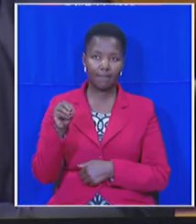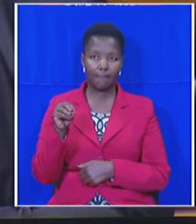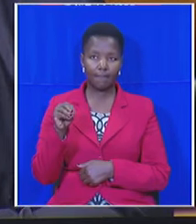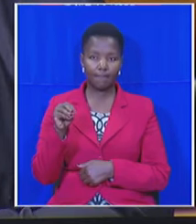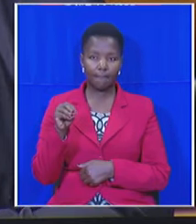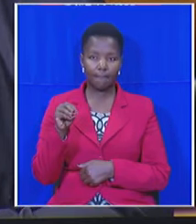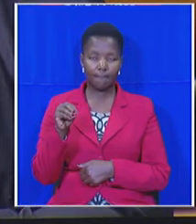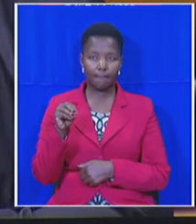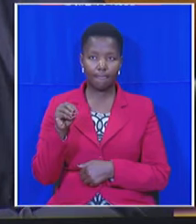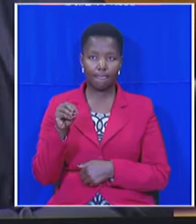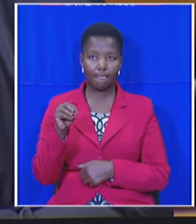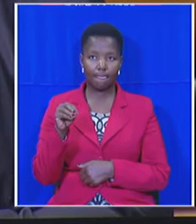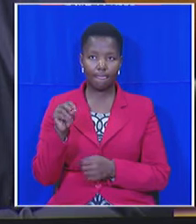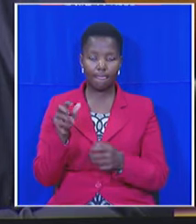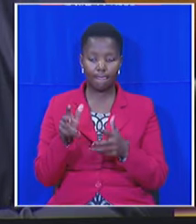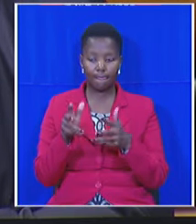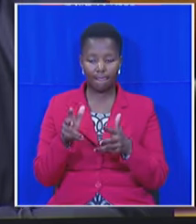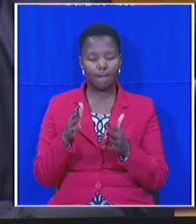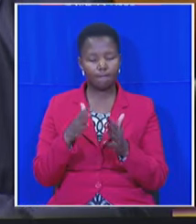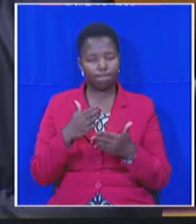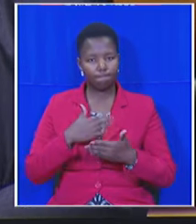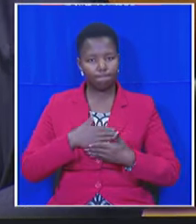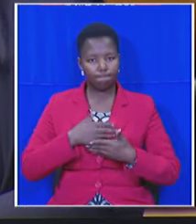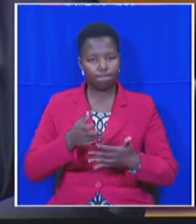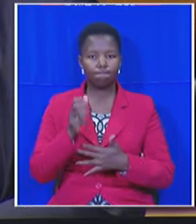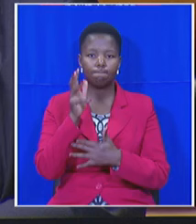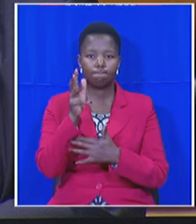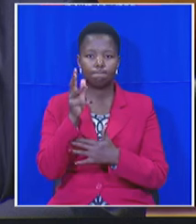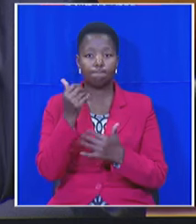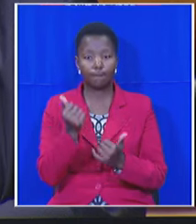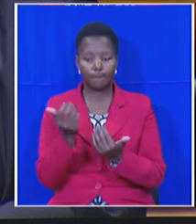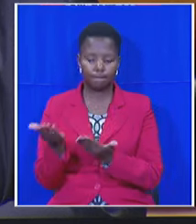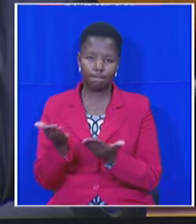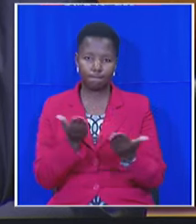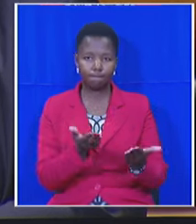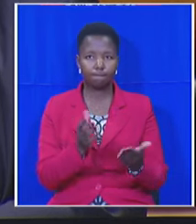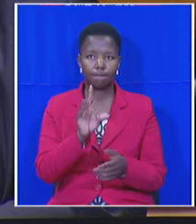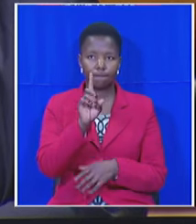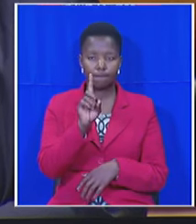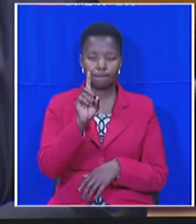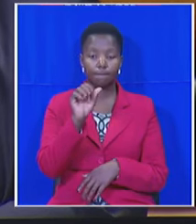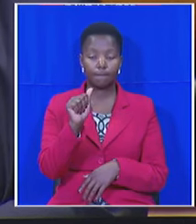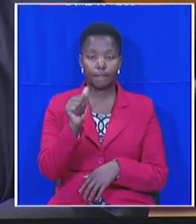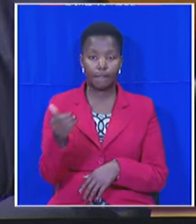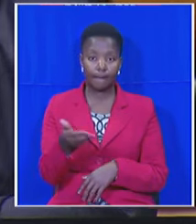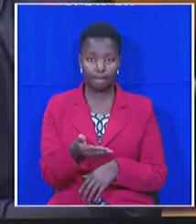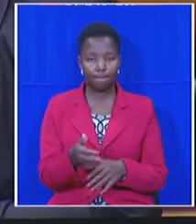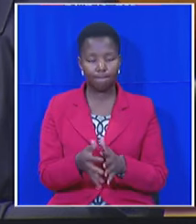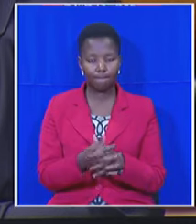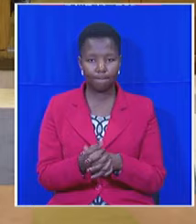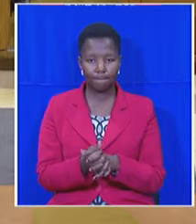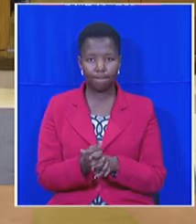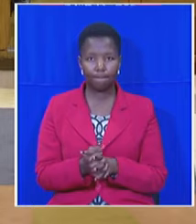have been indicated and declarations have been requested. I now ask the Democratic Alliance to make